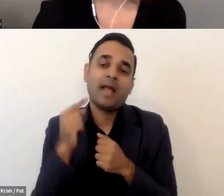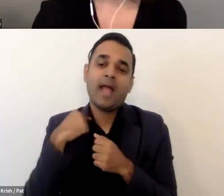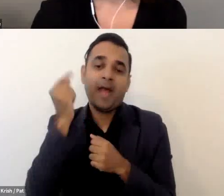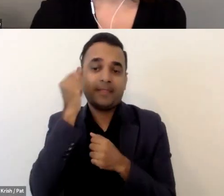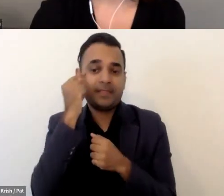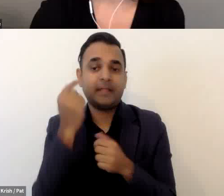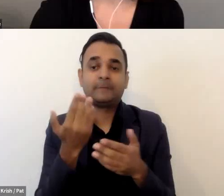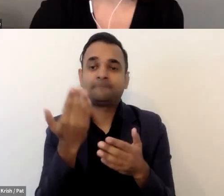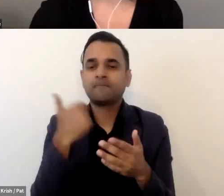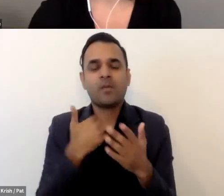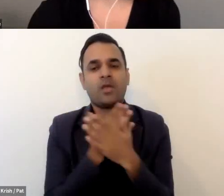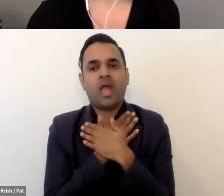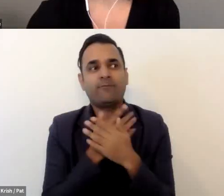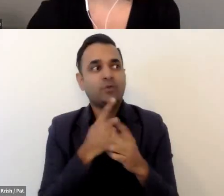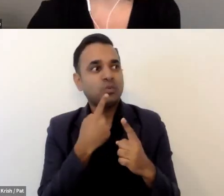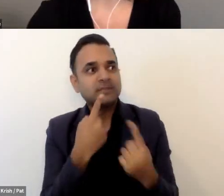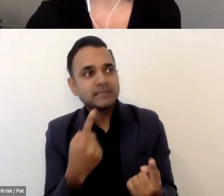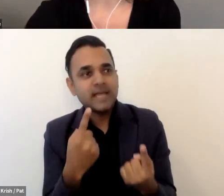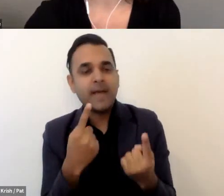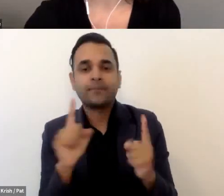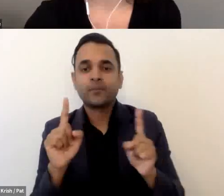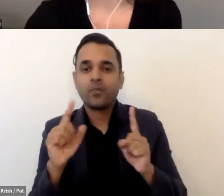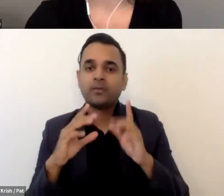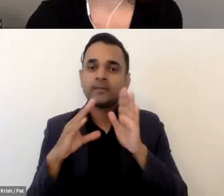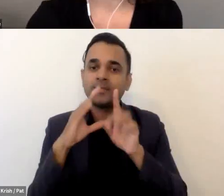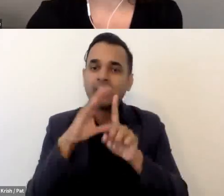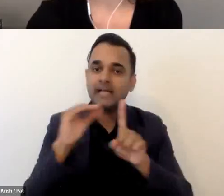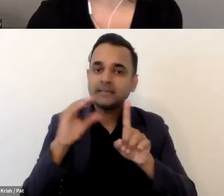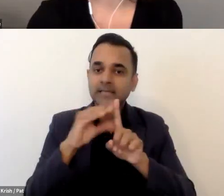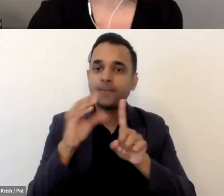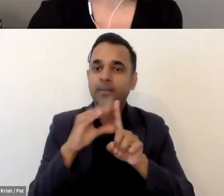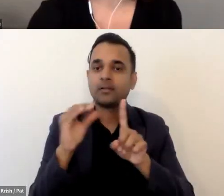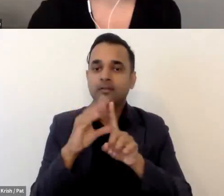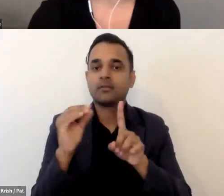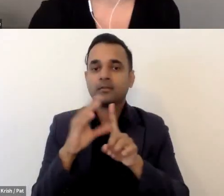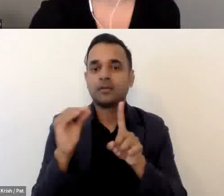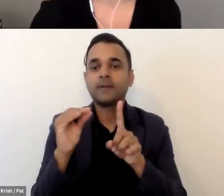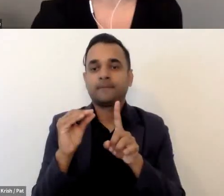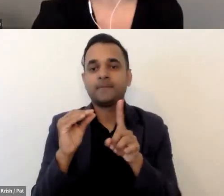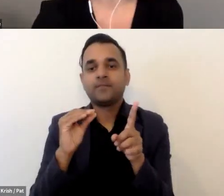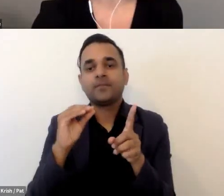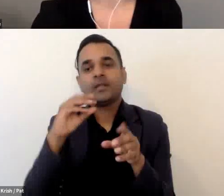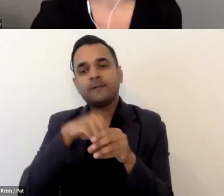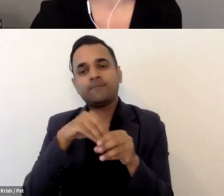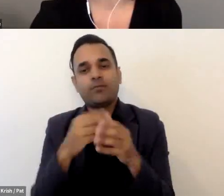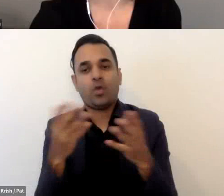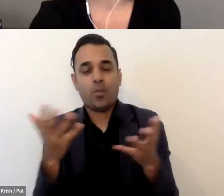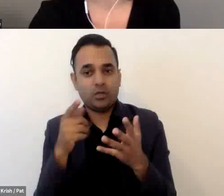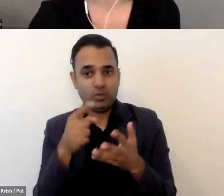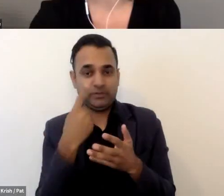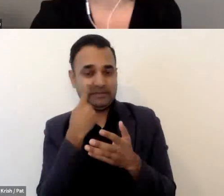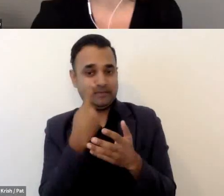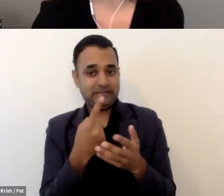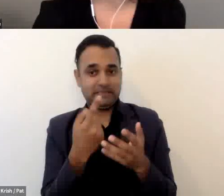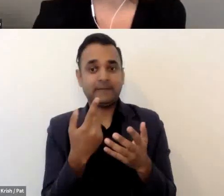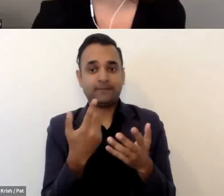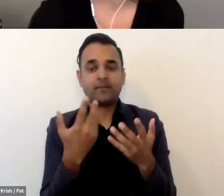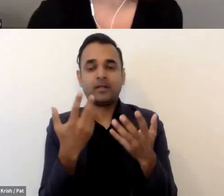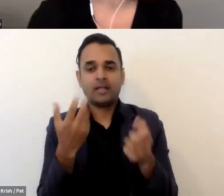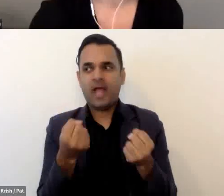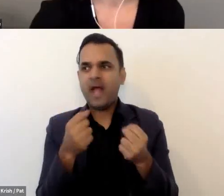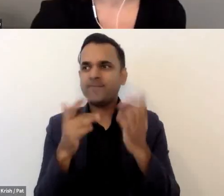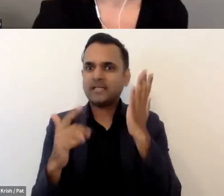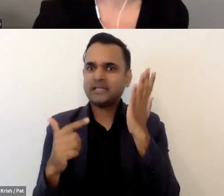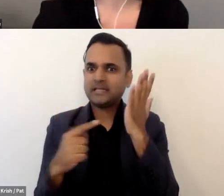more of where you have seen AIs or other emerging technologies sort of lead